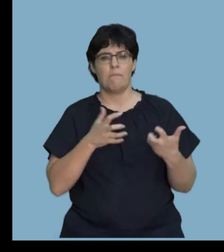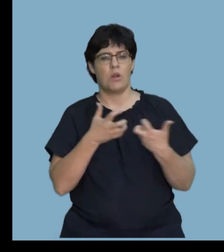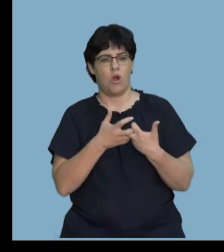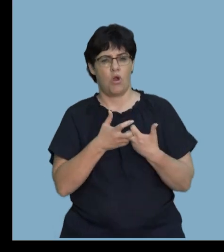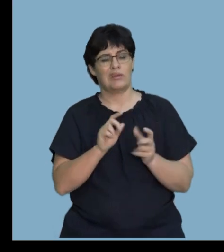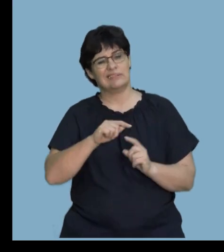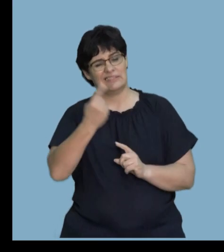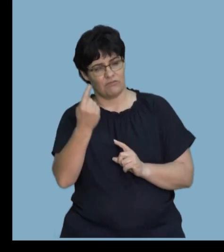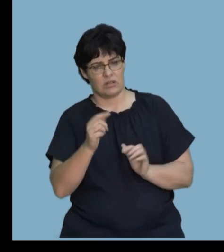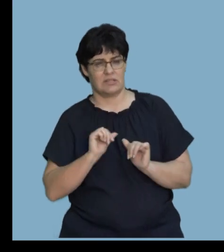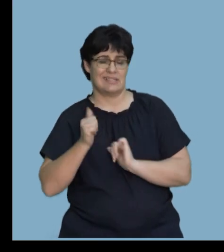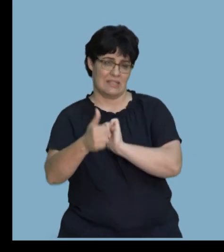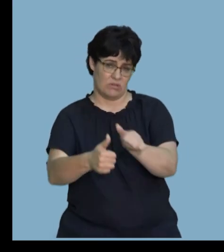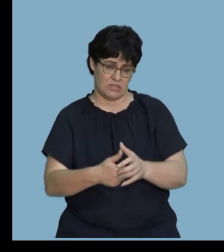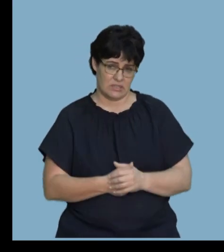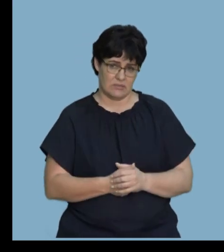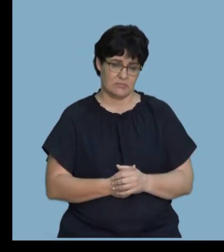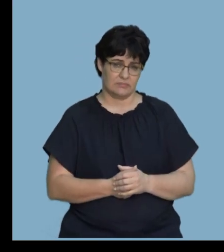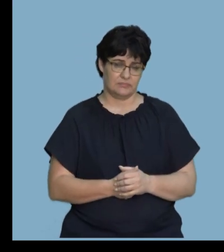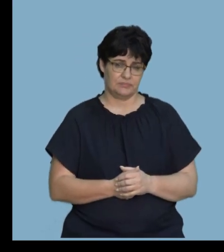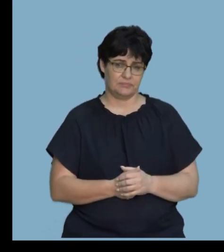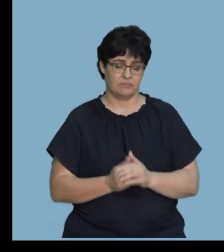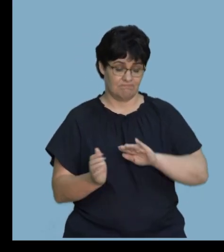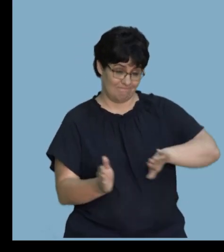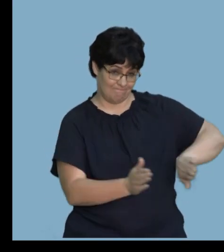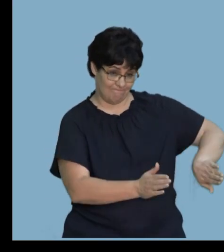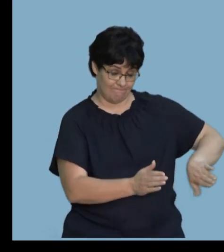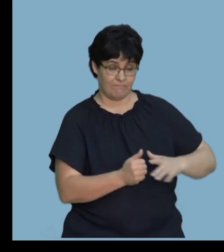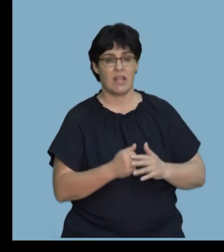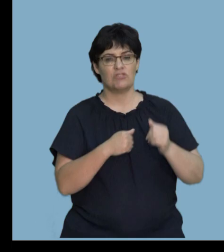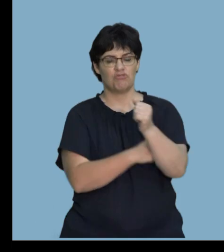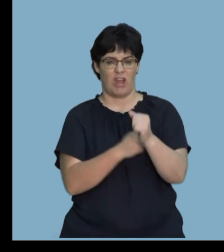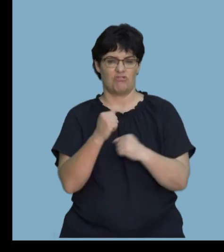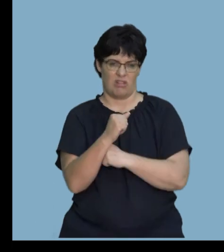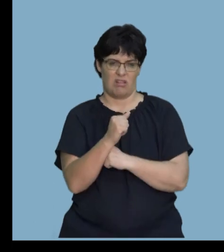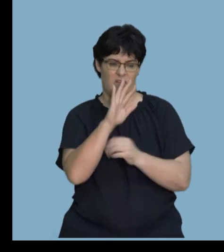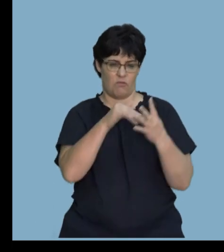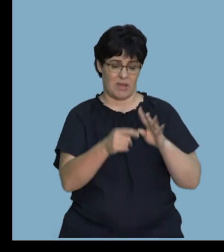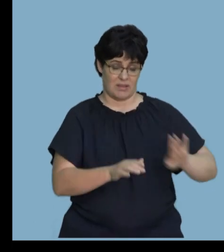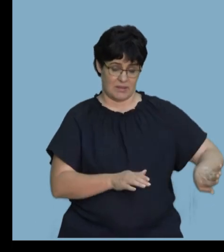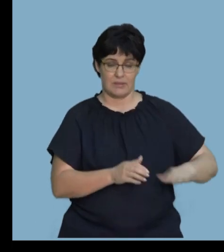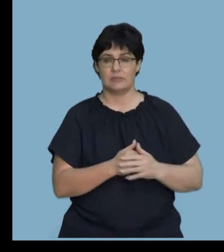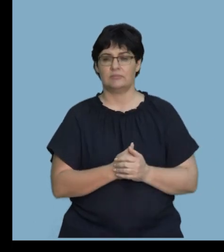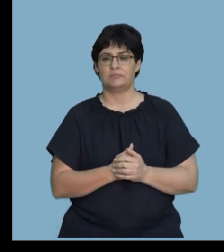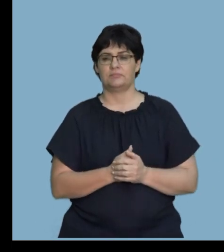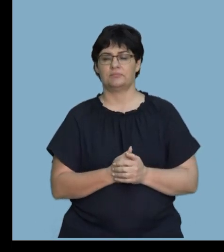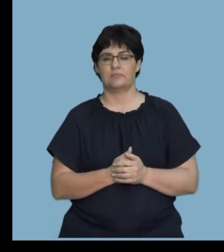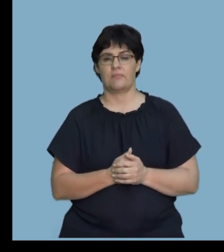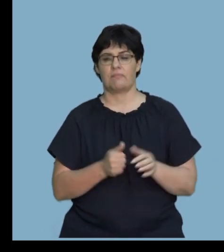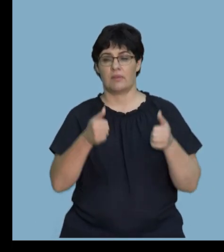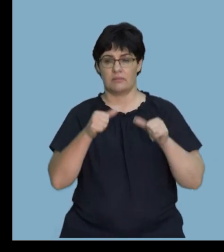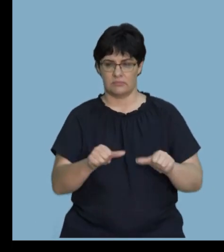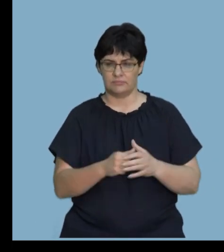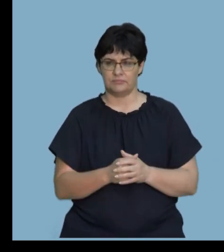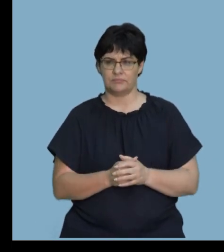series, okay? Right, so that's the structural formula. And then there's a different one here